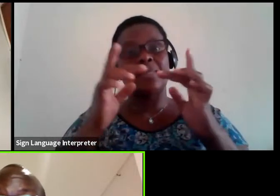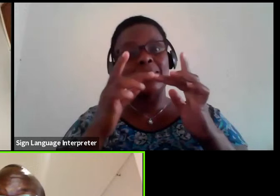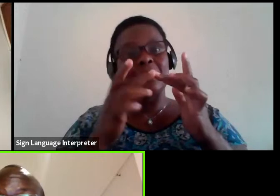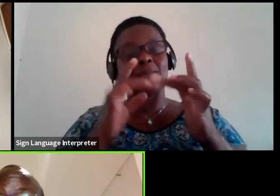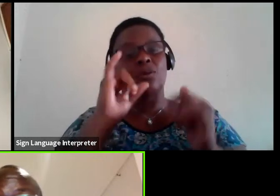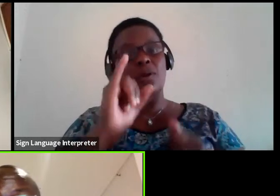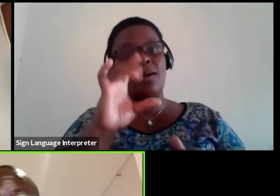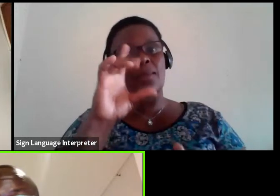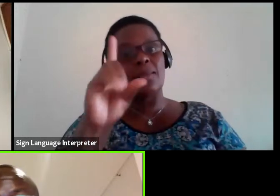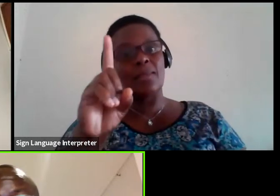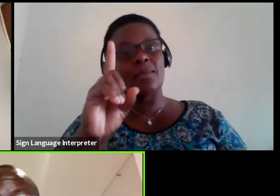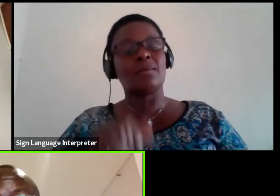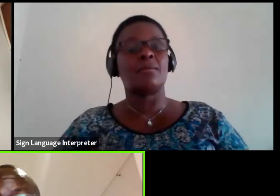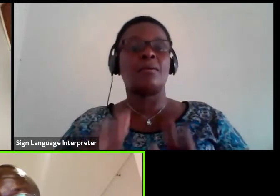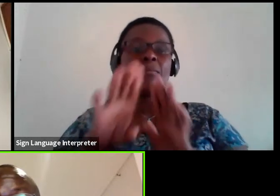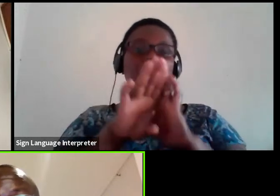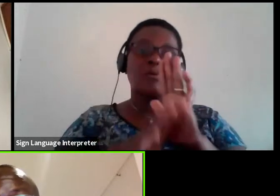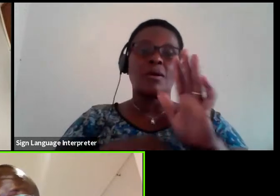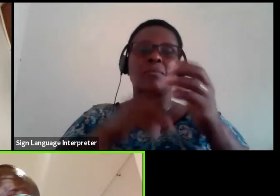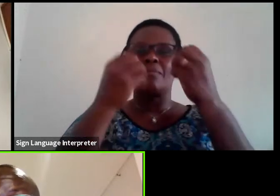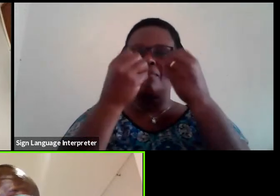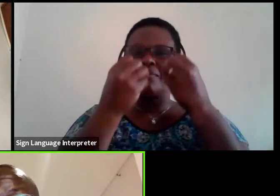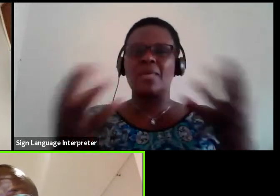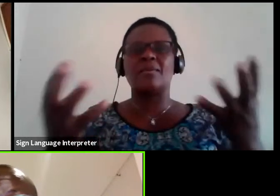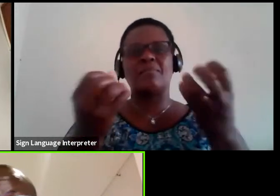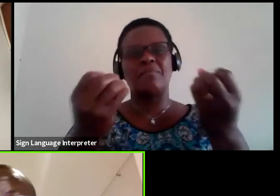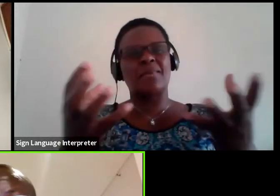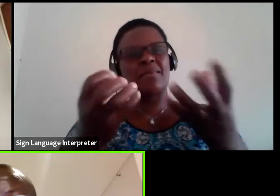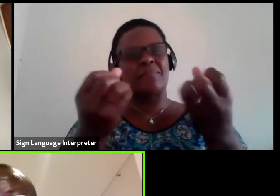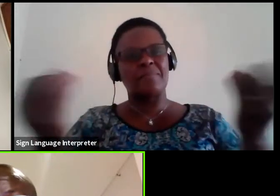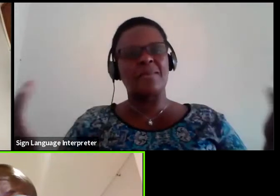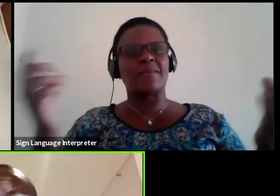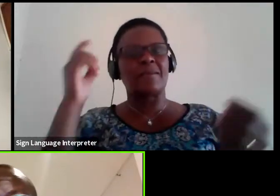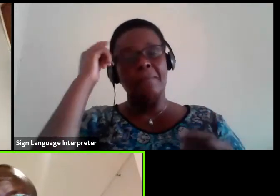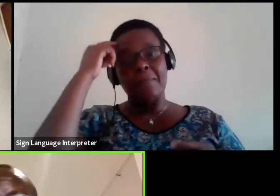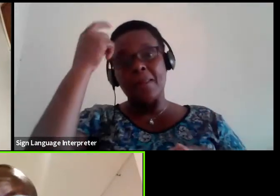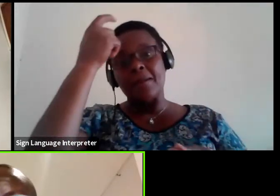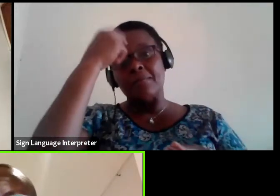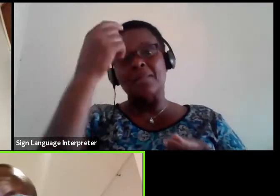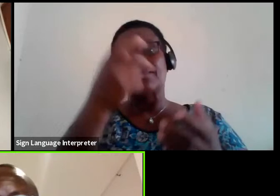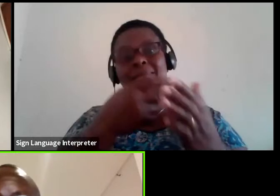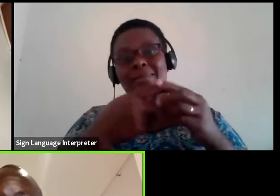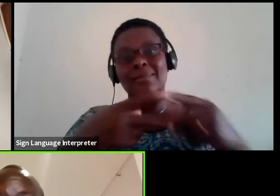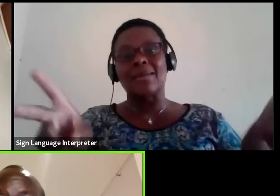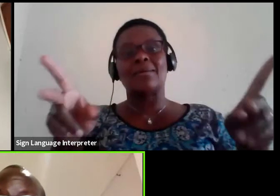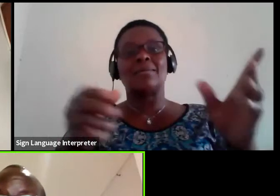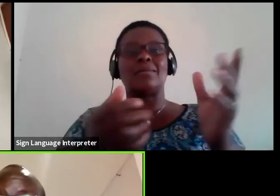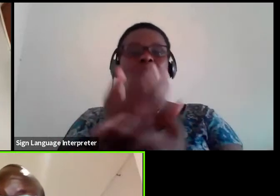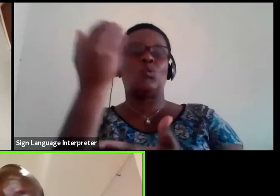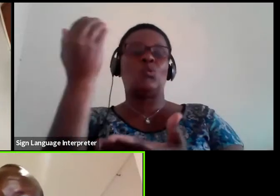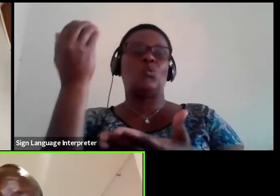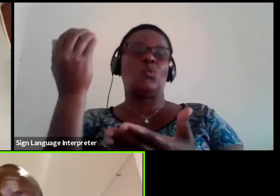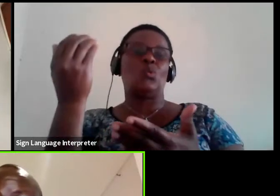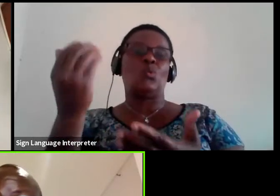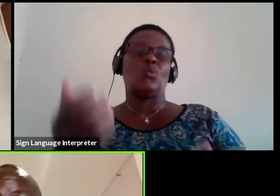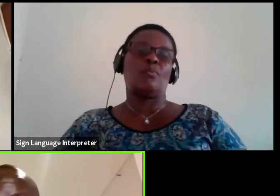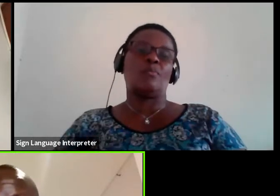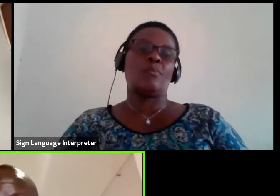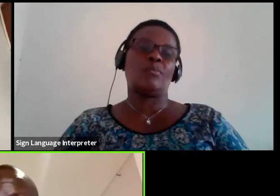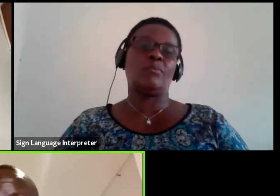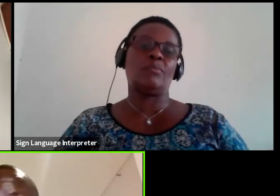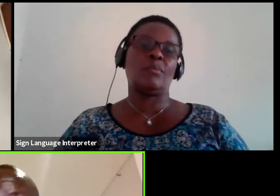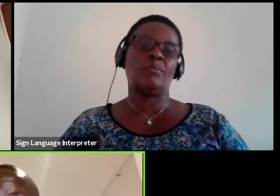governments to collect personal information, including biometric data. And this includes voter registration, bank registration,